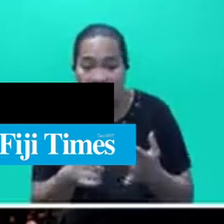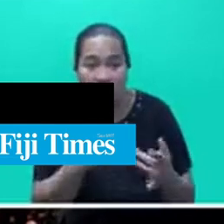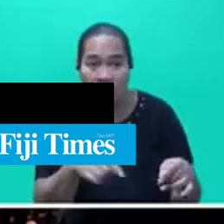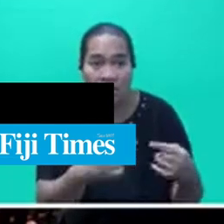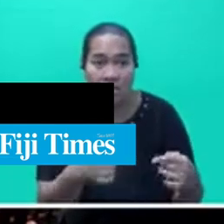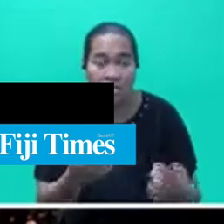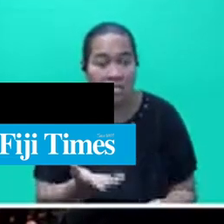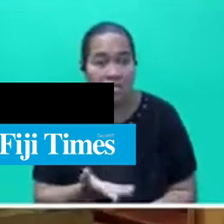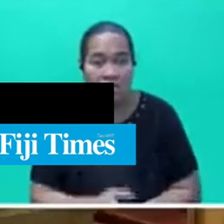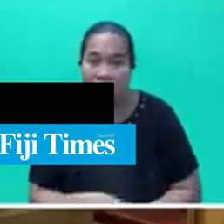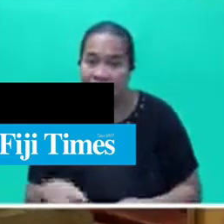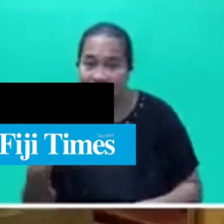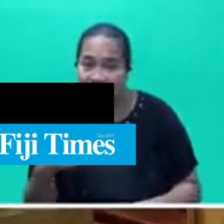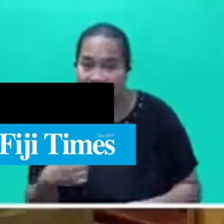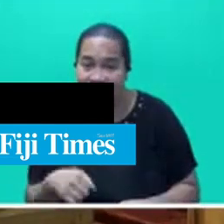No.